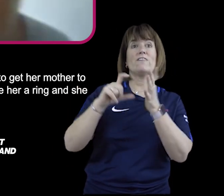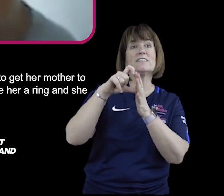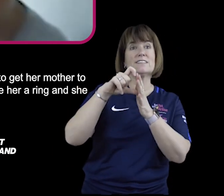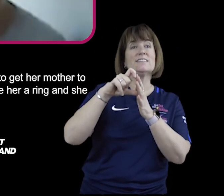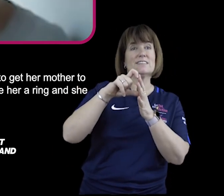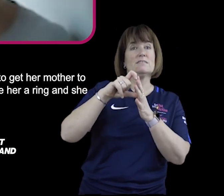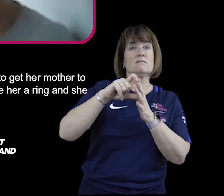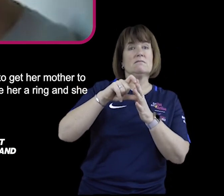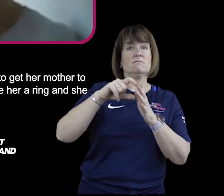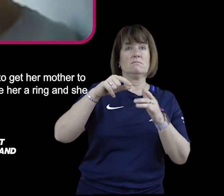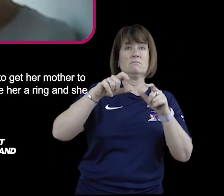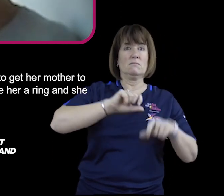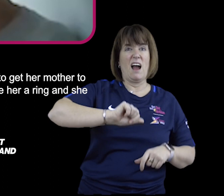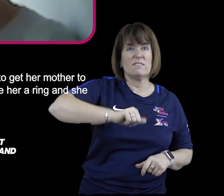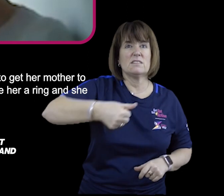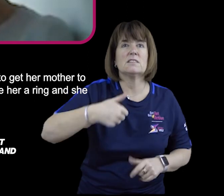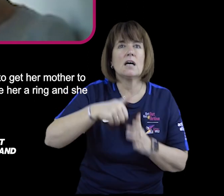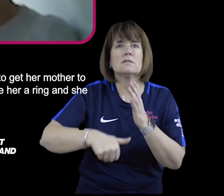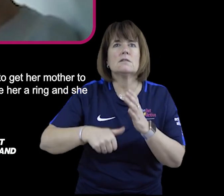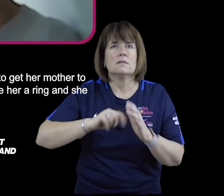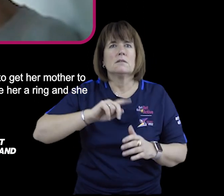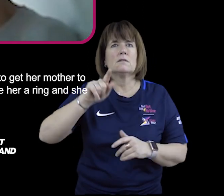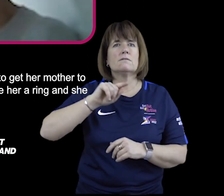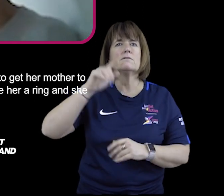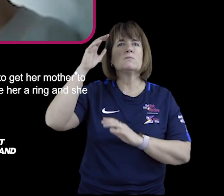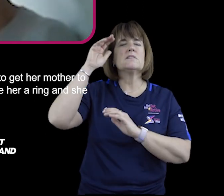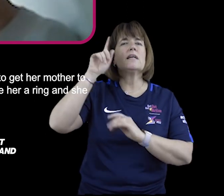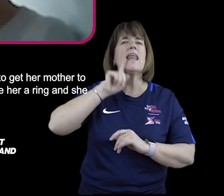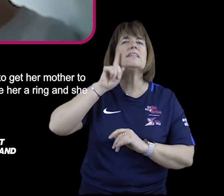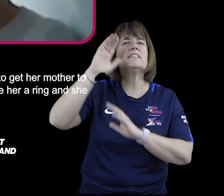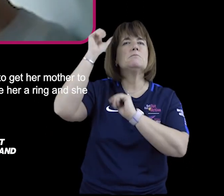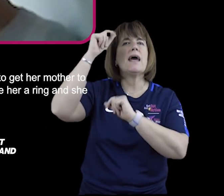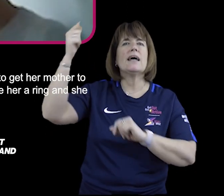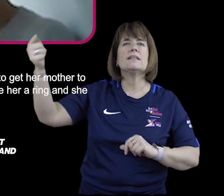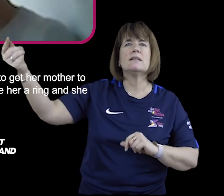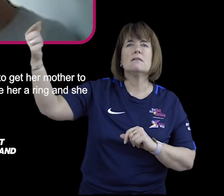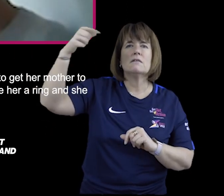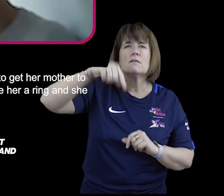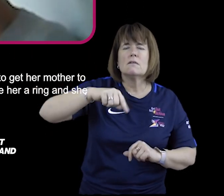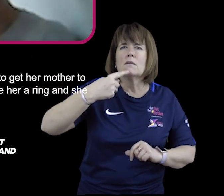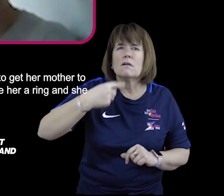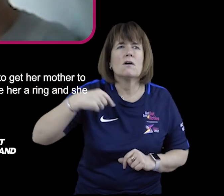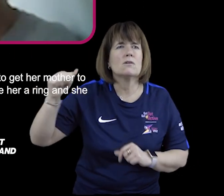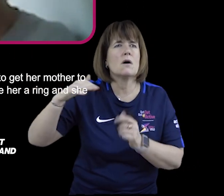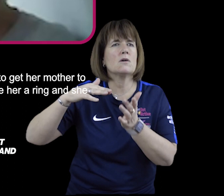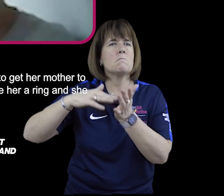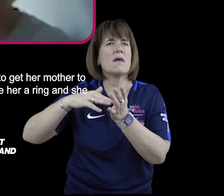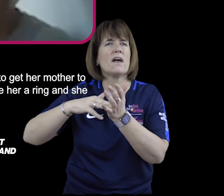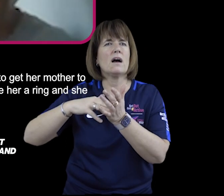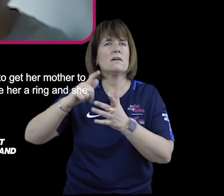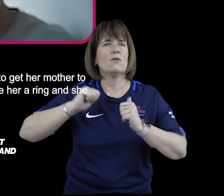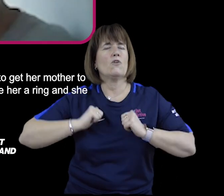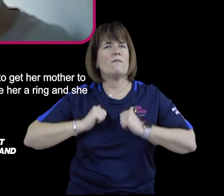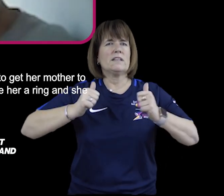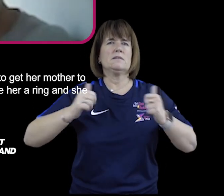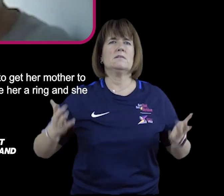back after COVID because a lady from Spain actually rang me to get her daughter a